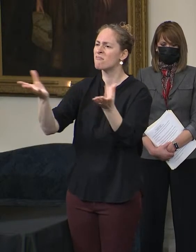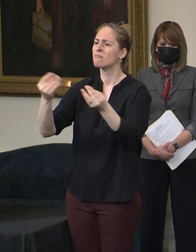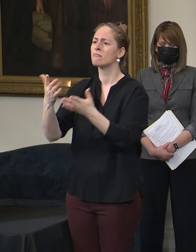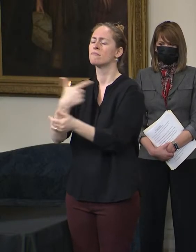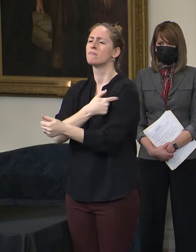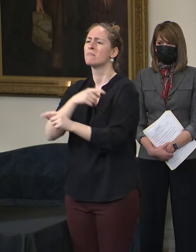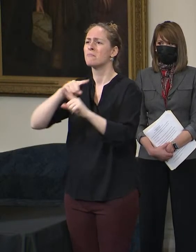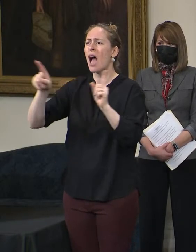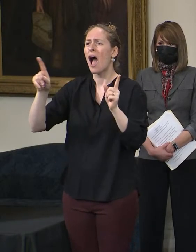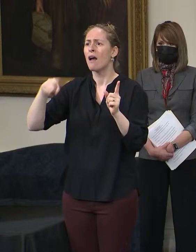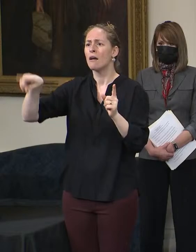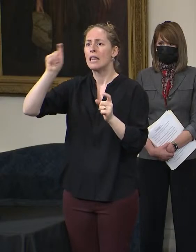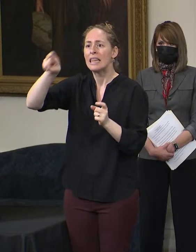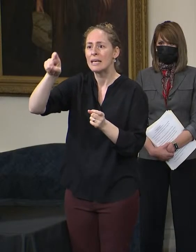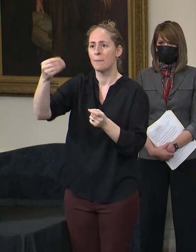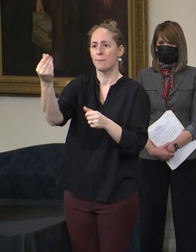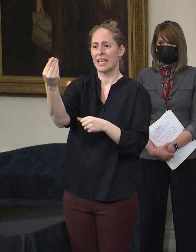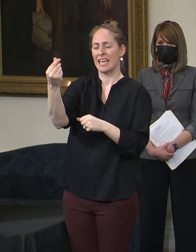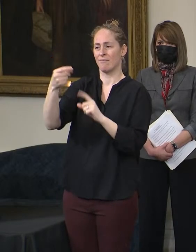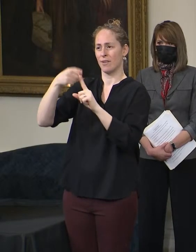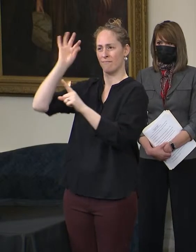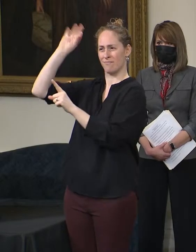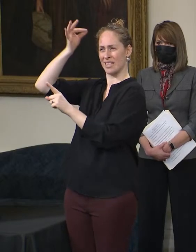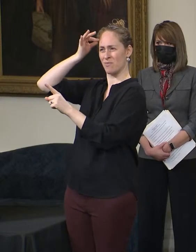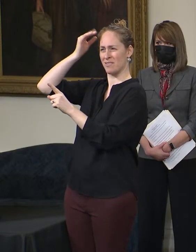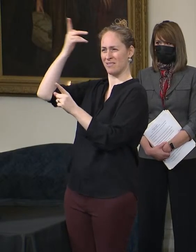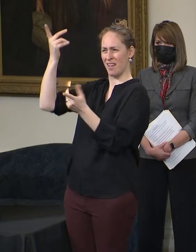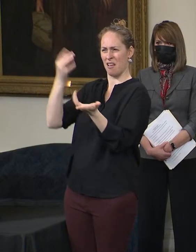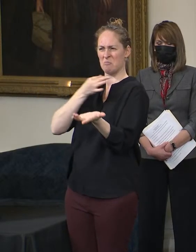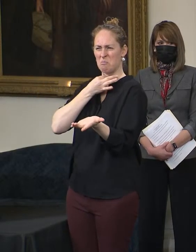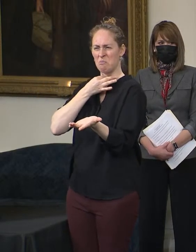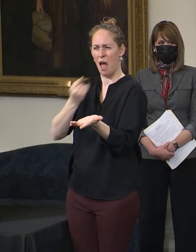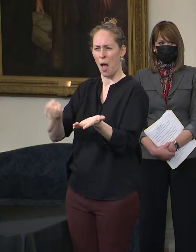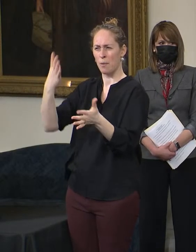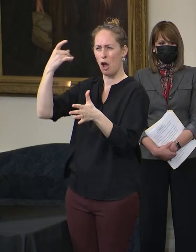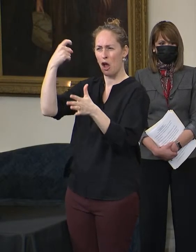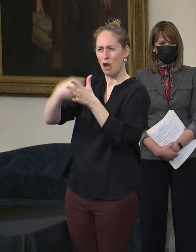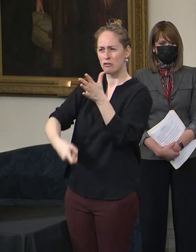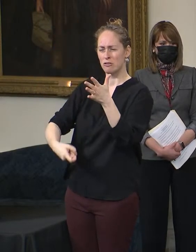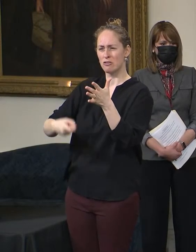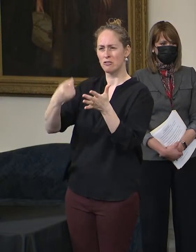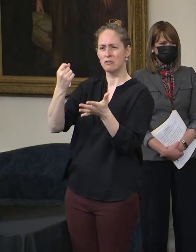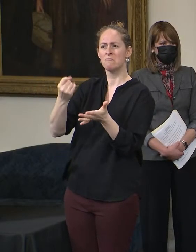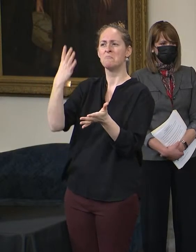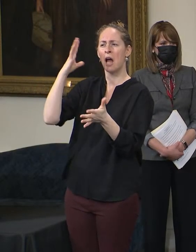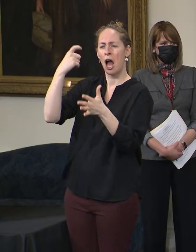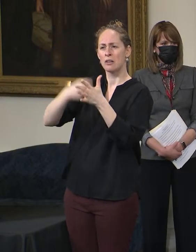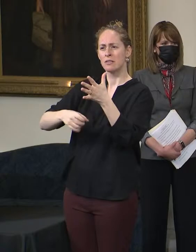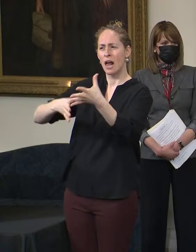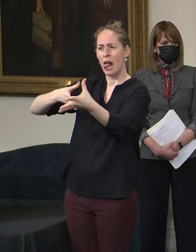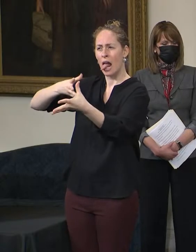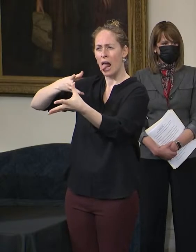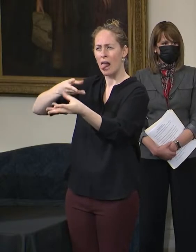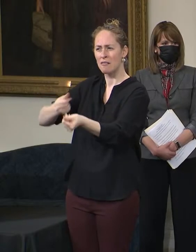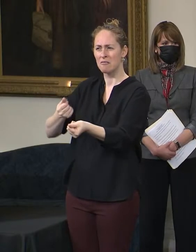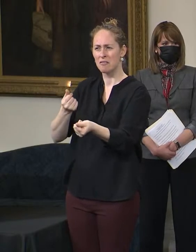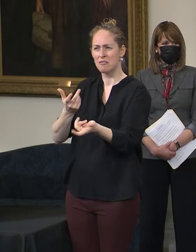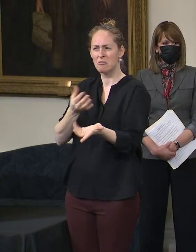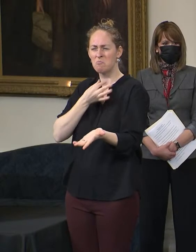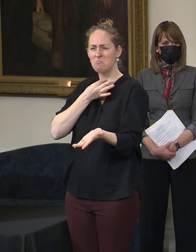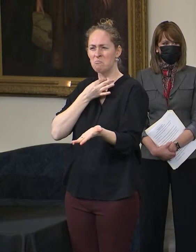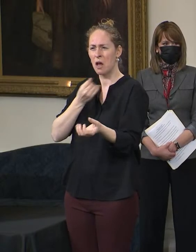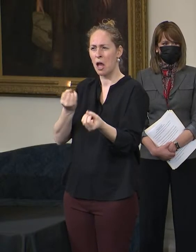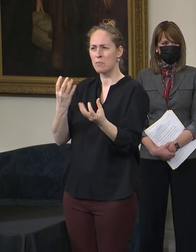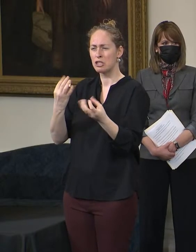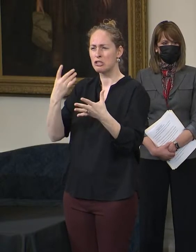you estimate that it could cost total for the state to deploy these vaccines? Yeah, I didn't talk to the speaker and the